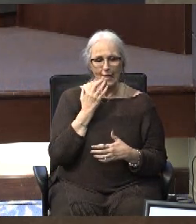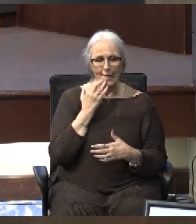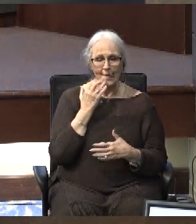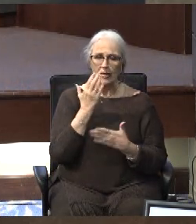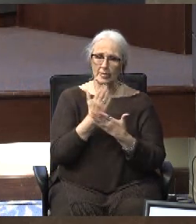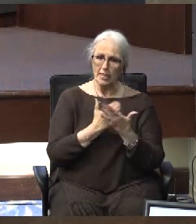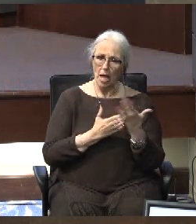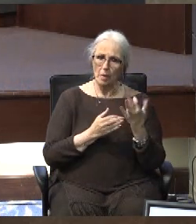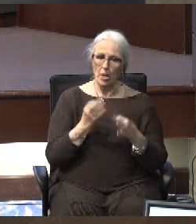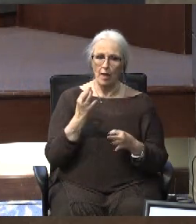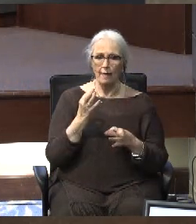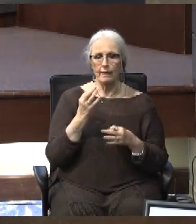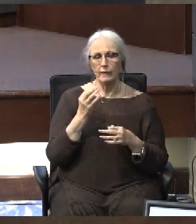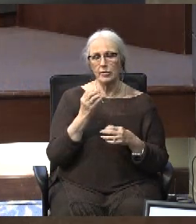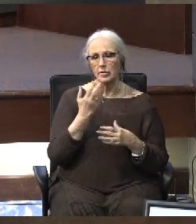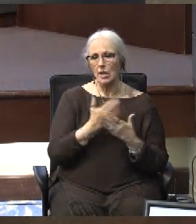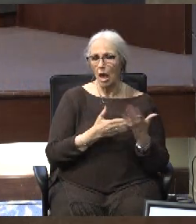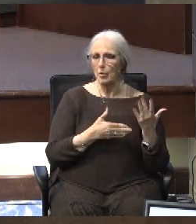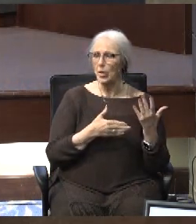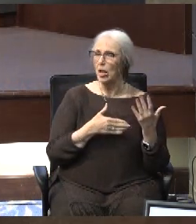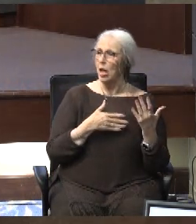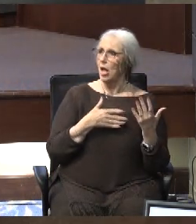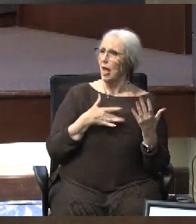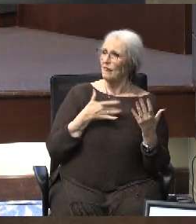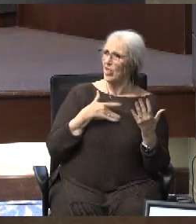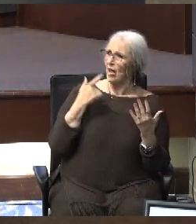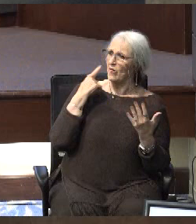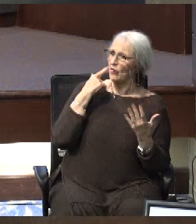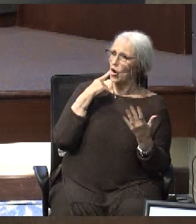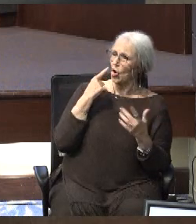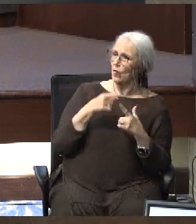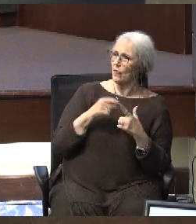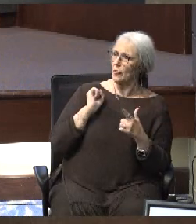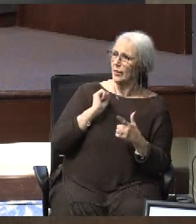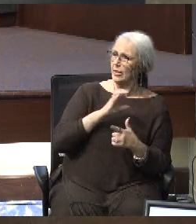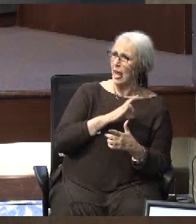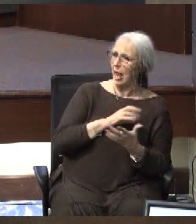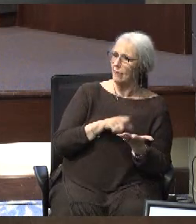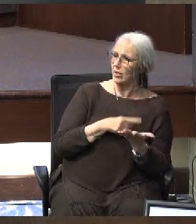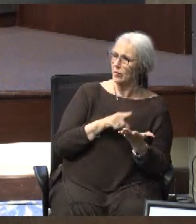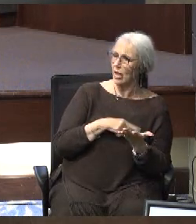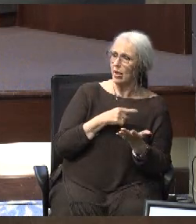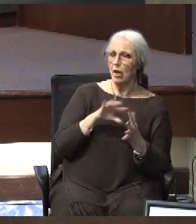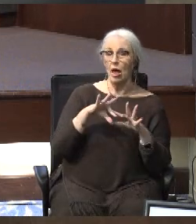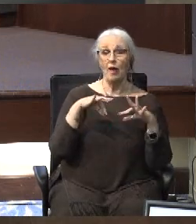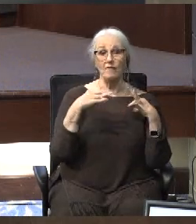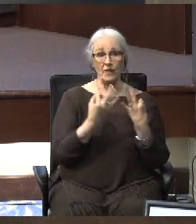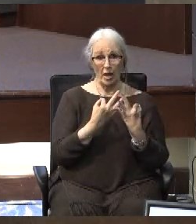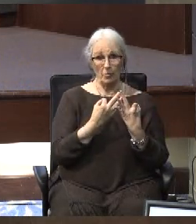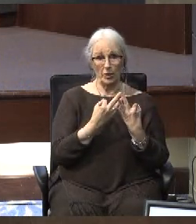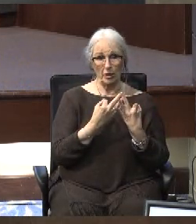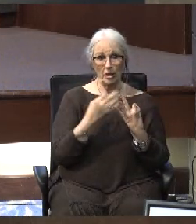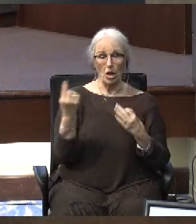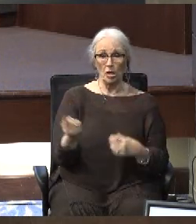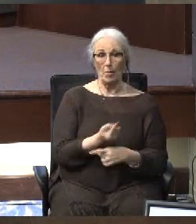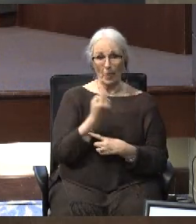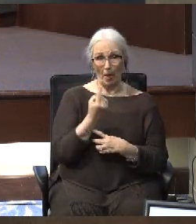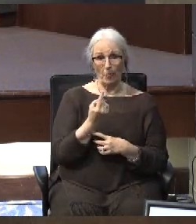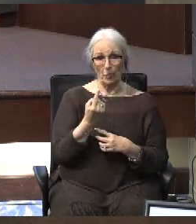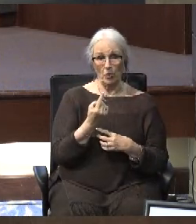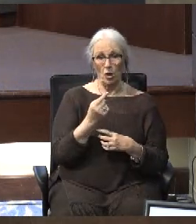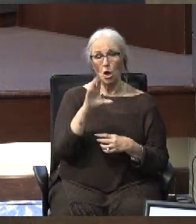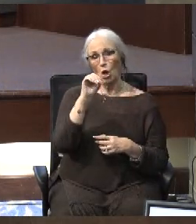in some of the, anecdotally, what I feel like I've heard from staff at times is a family will come in with a